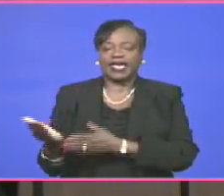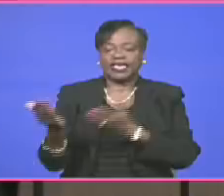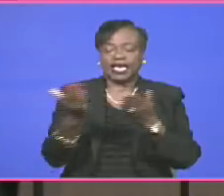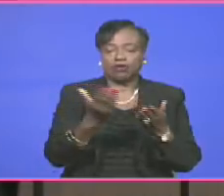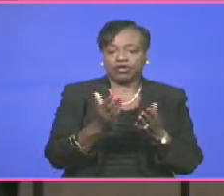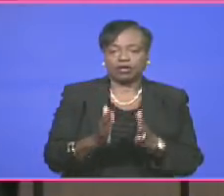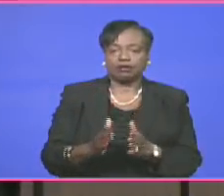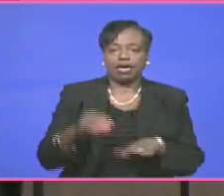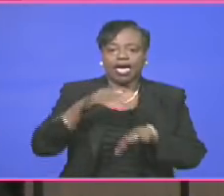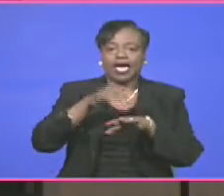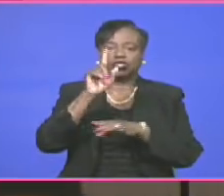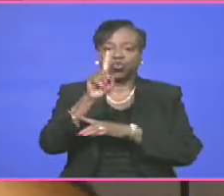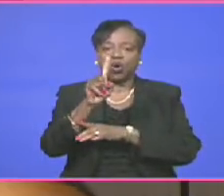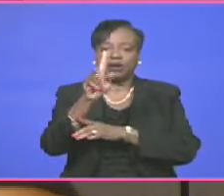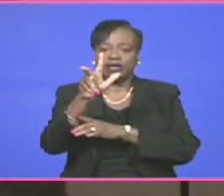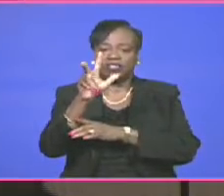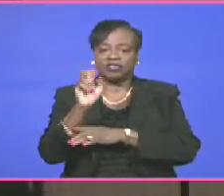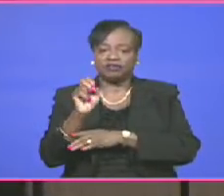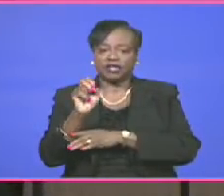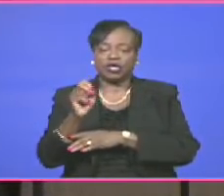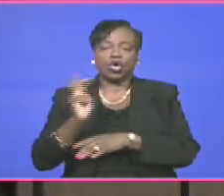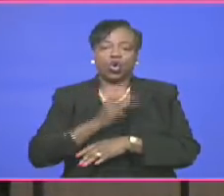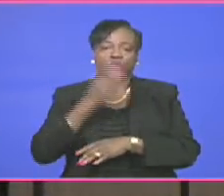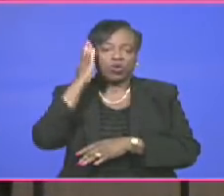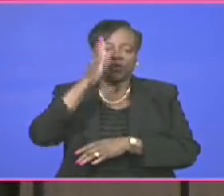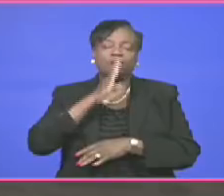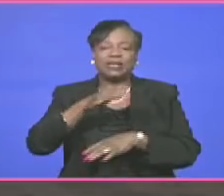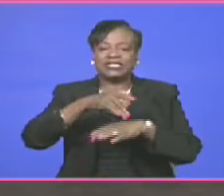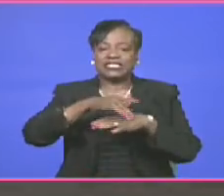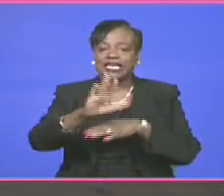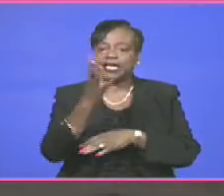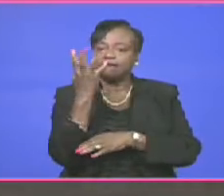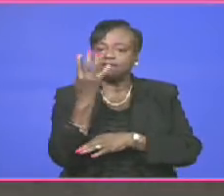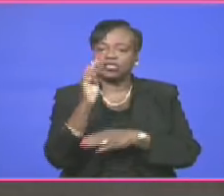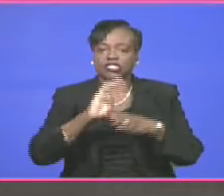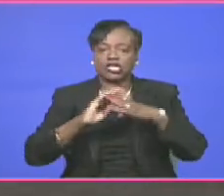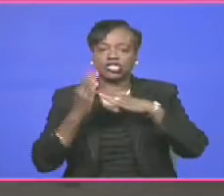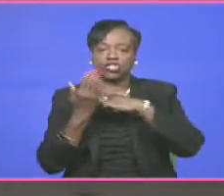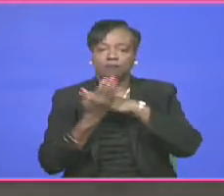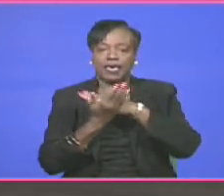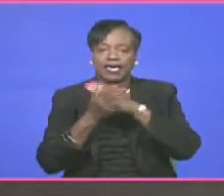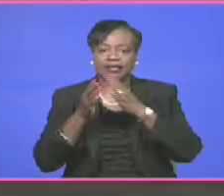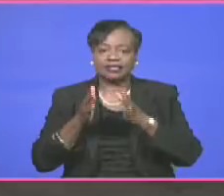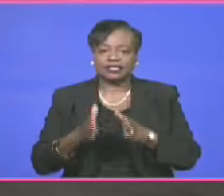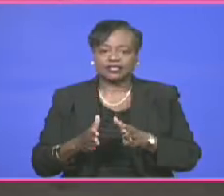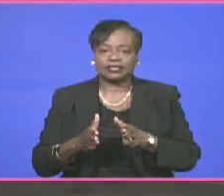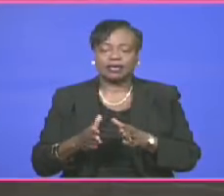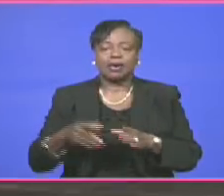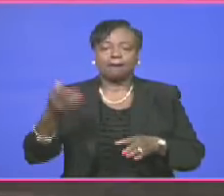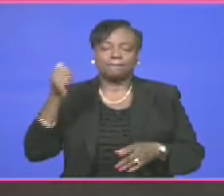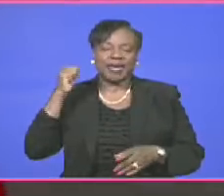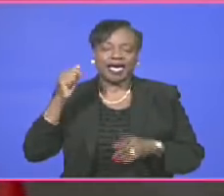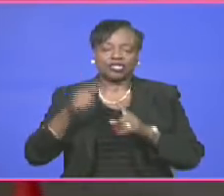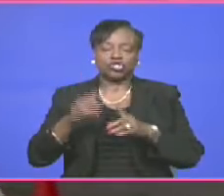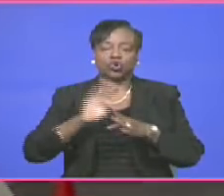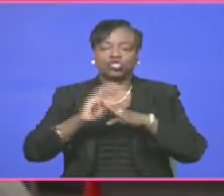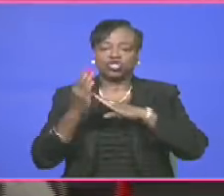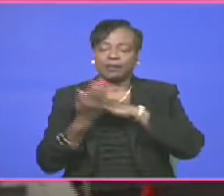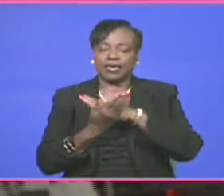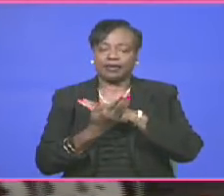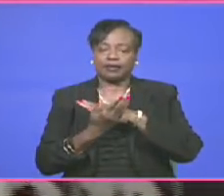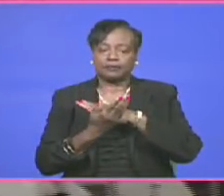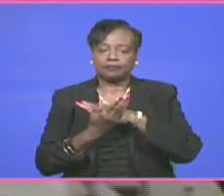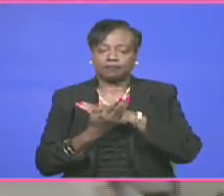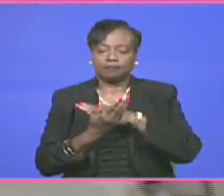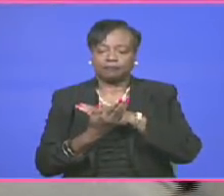Out of 180, they will be repatriating some 14 Jamaican nationals back to Jamaica. But so